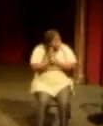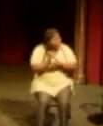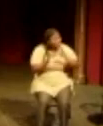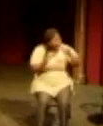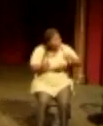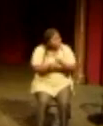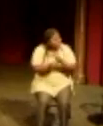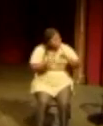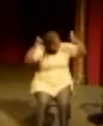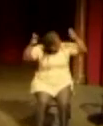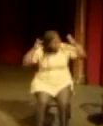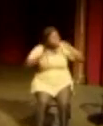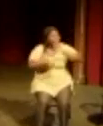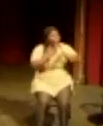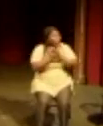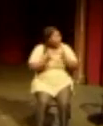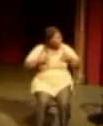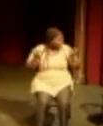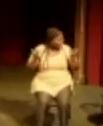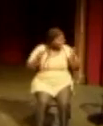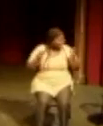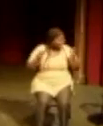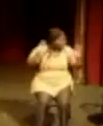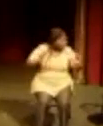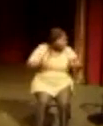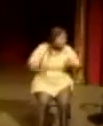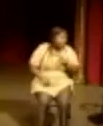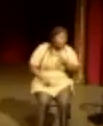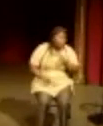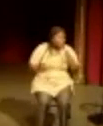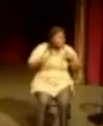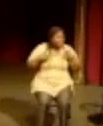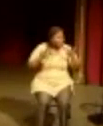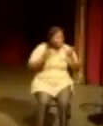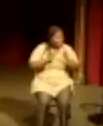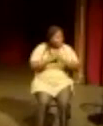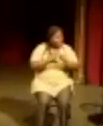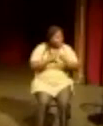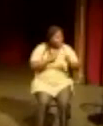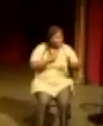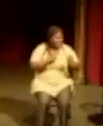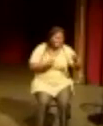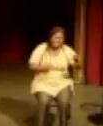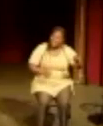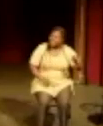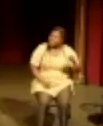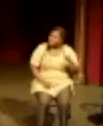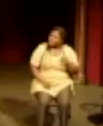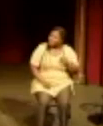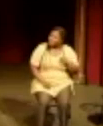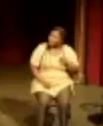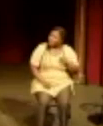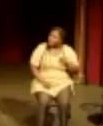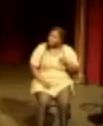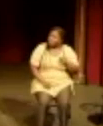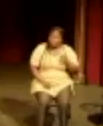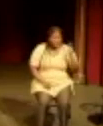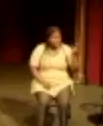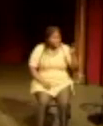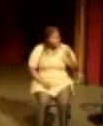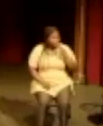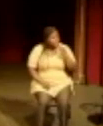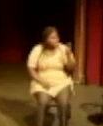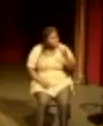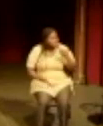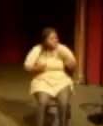for the entire event, which was great, but it ran a little bit long, and at some point somebody said, hey, such and such is having a